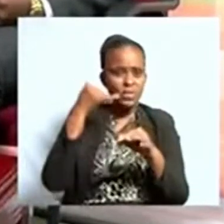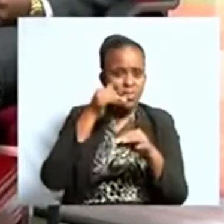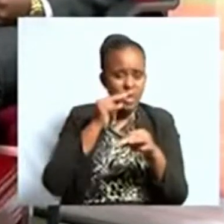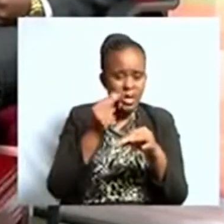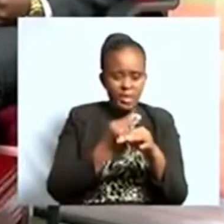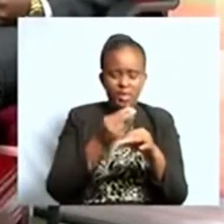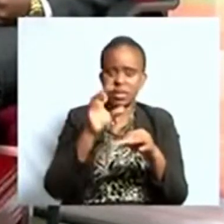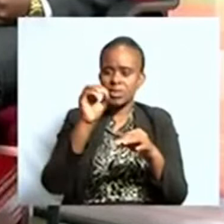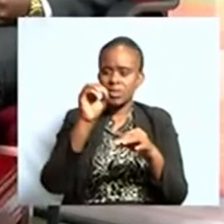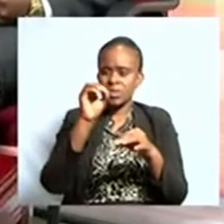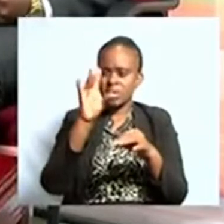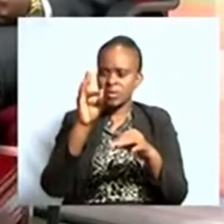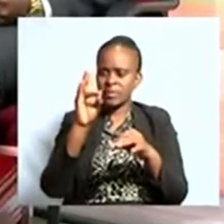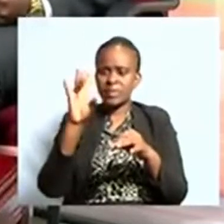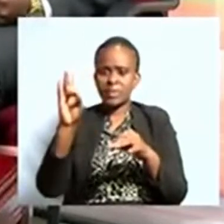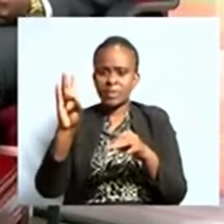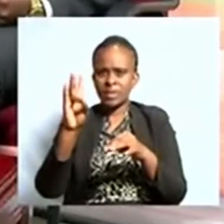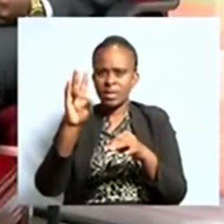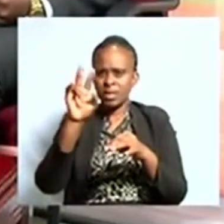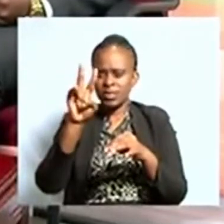on